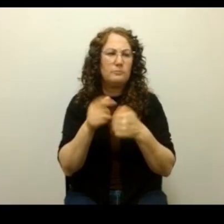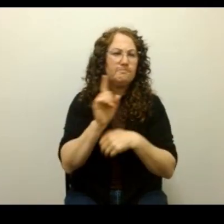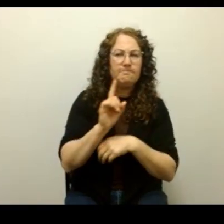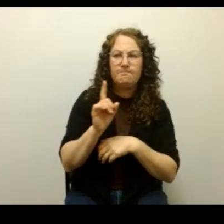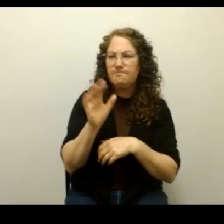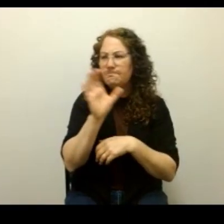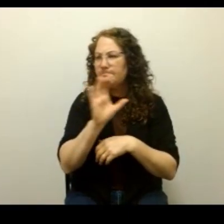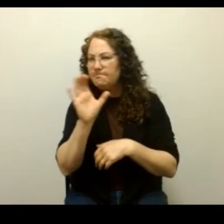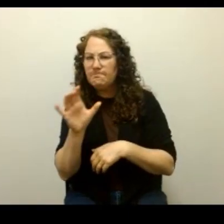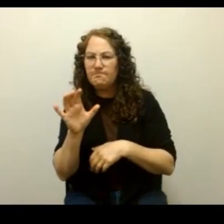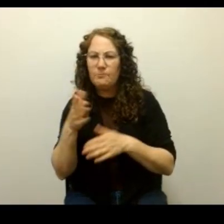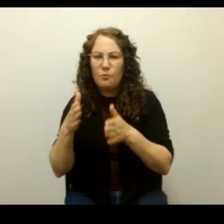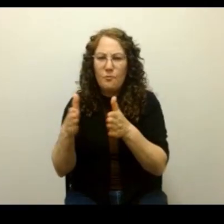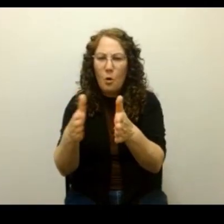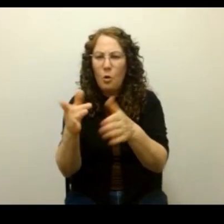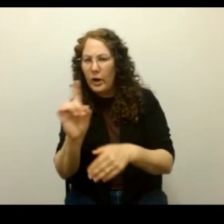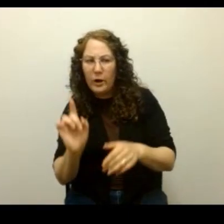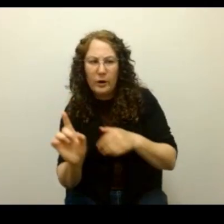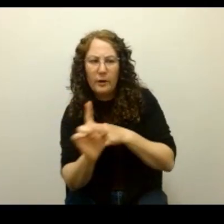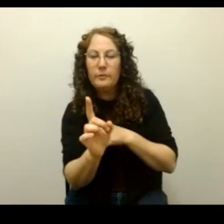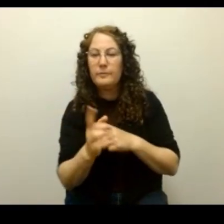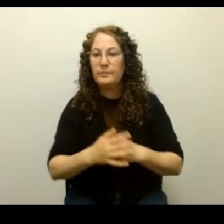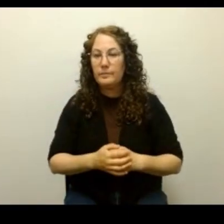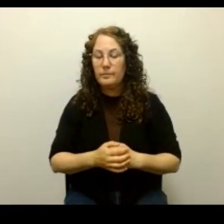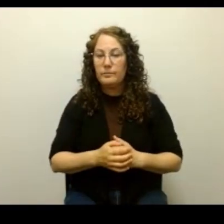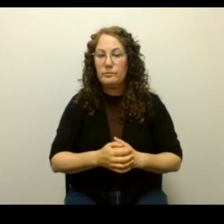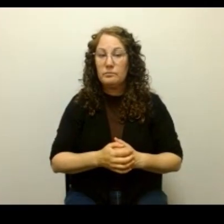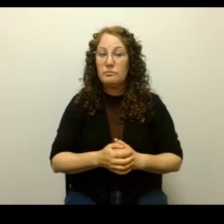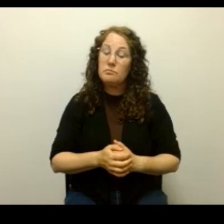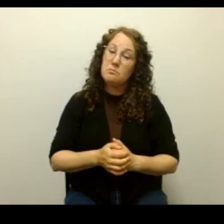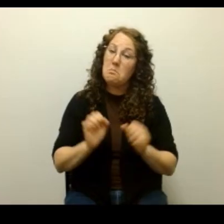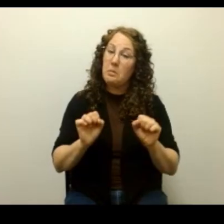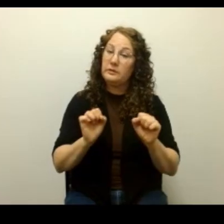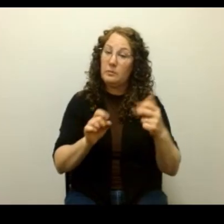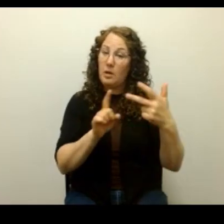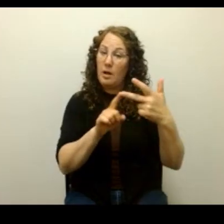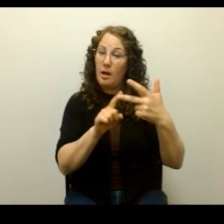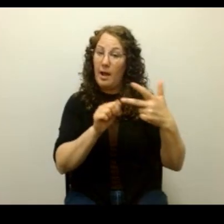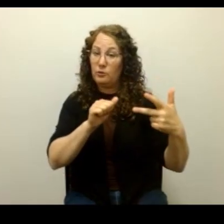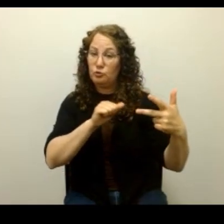hub, and it could be attitudes.